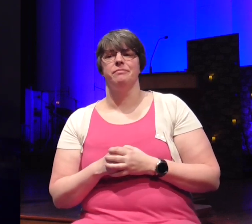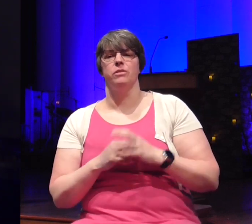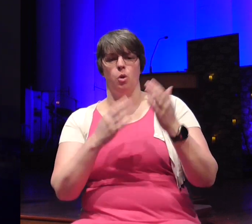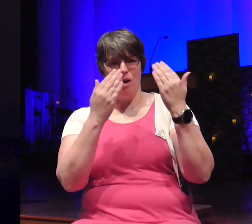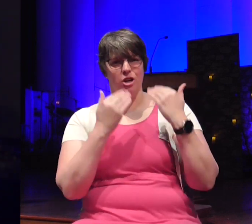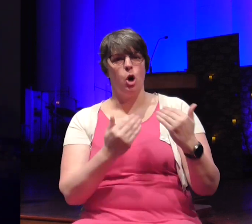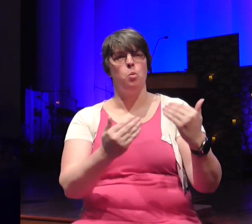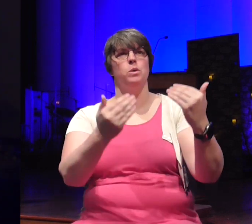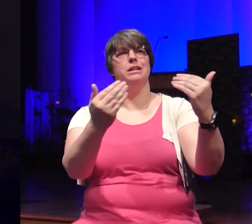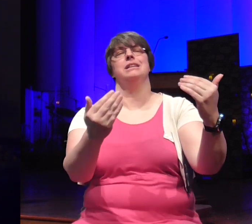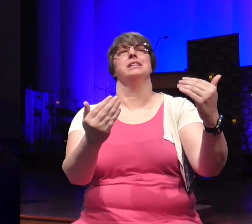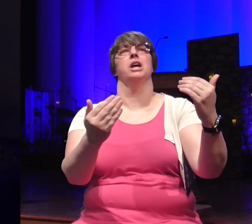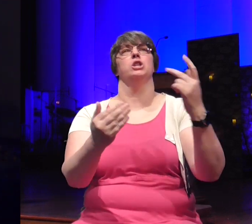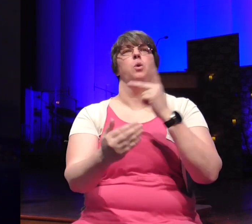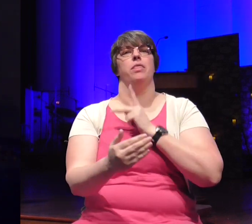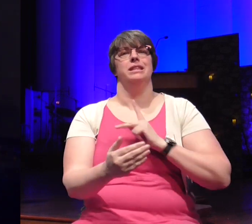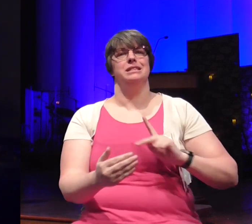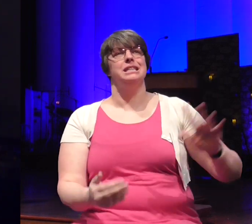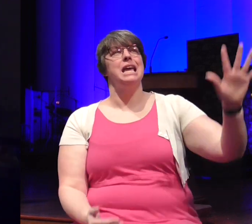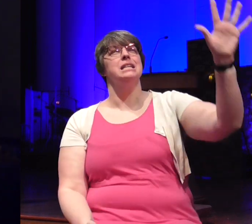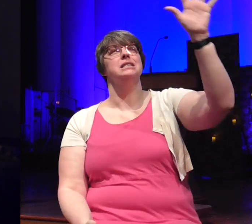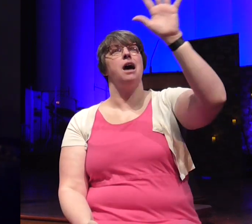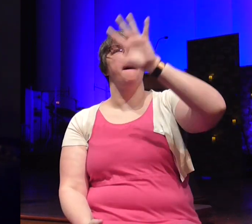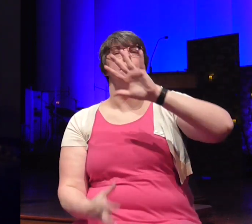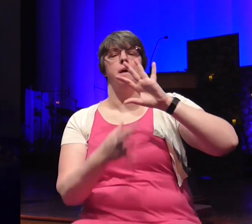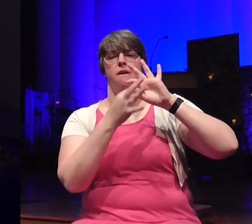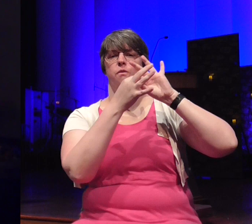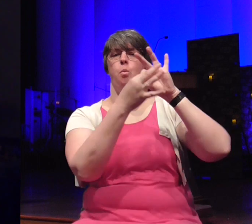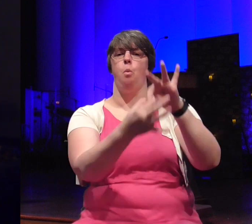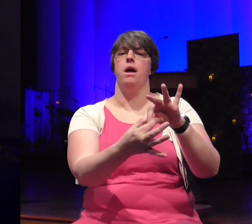into the kingdom of at-one-ment,